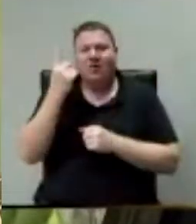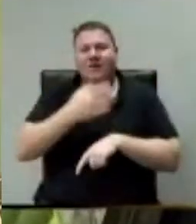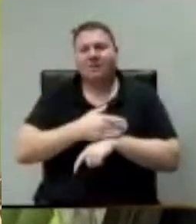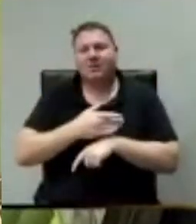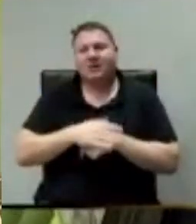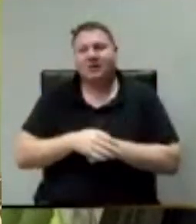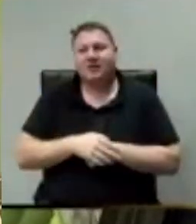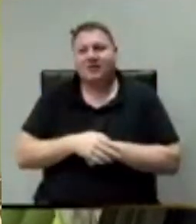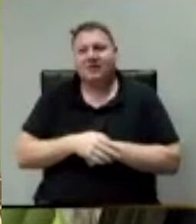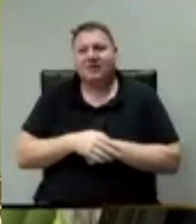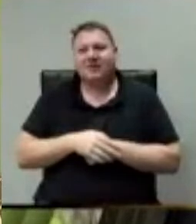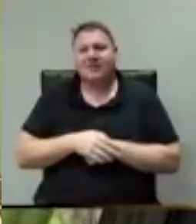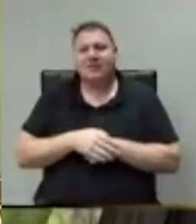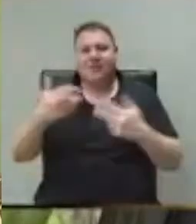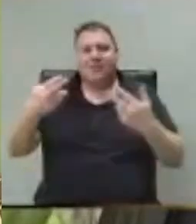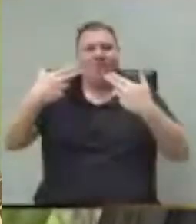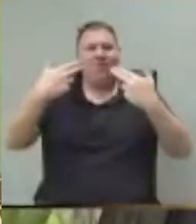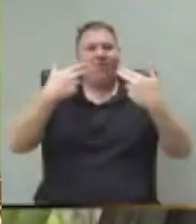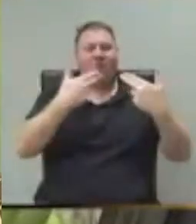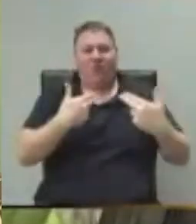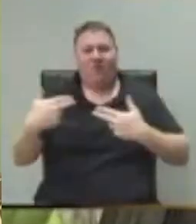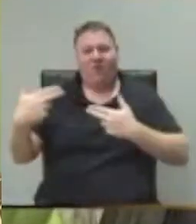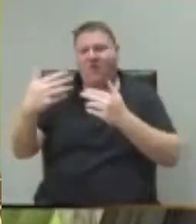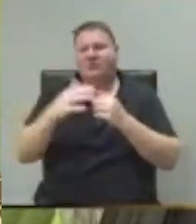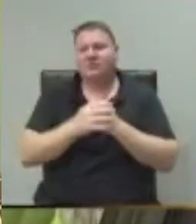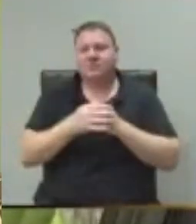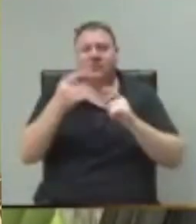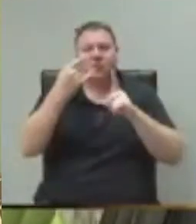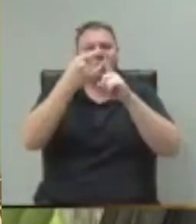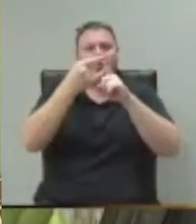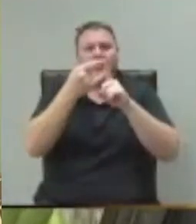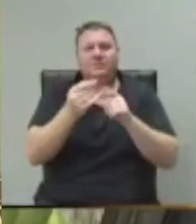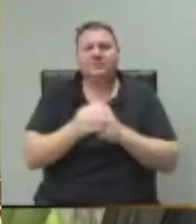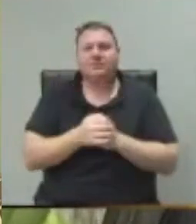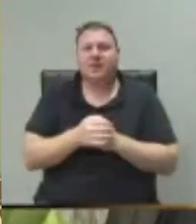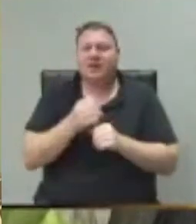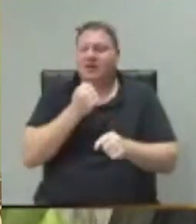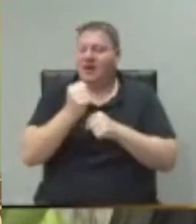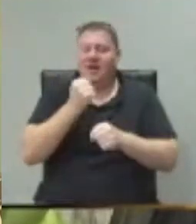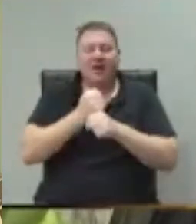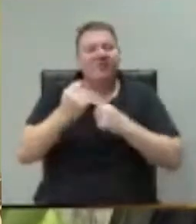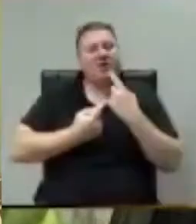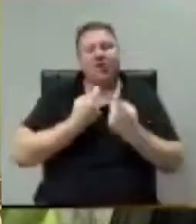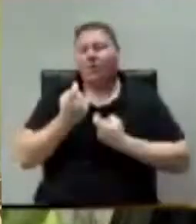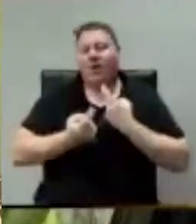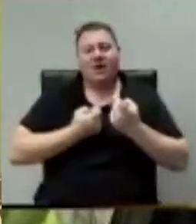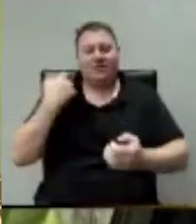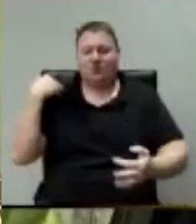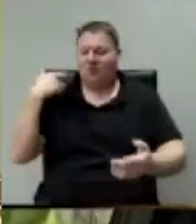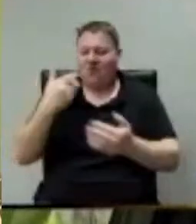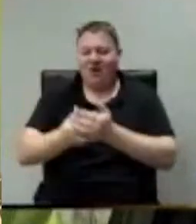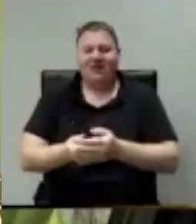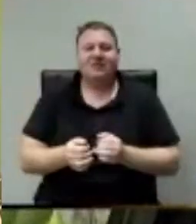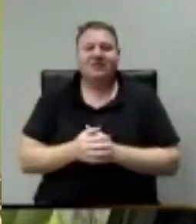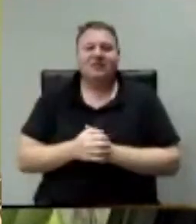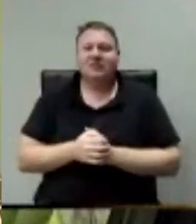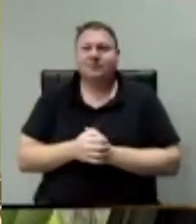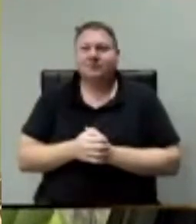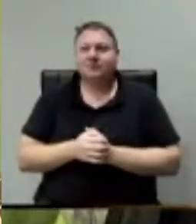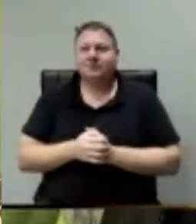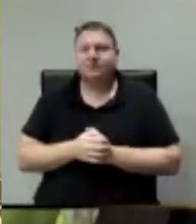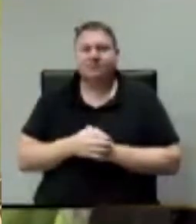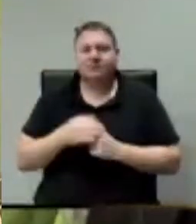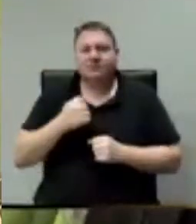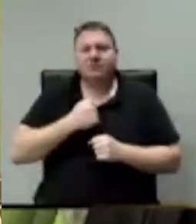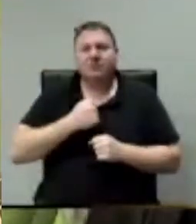I say, teleconference, this and this and this and this, and they've never complained so far, you know. And